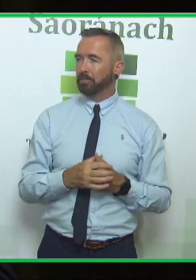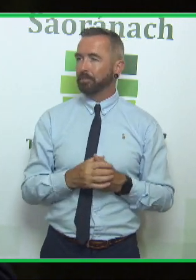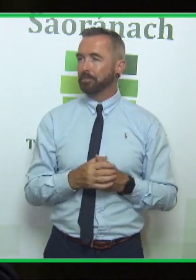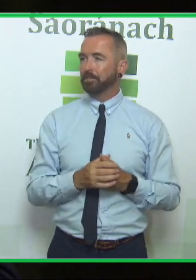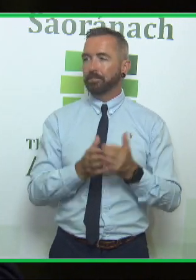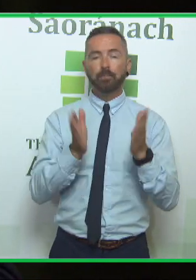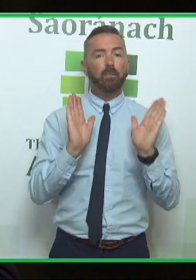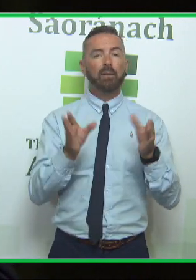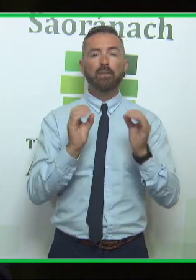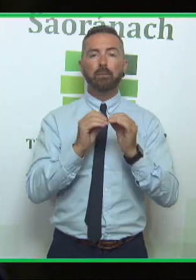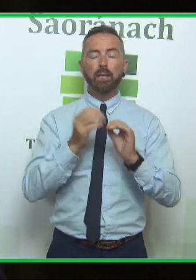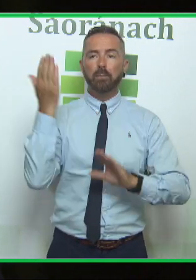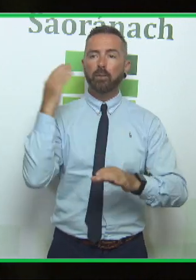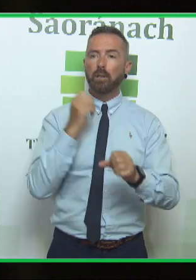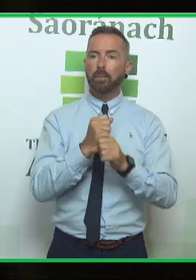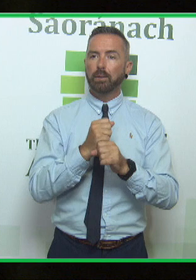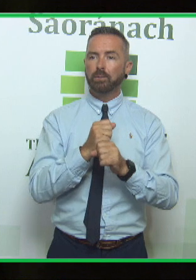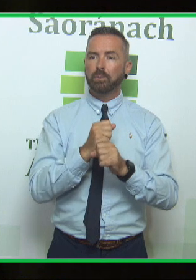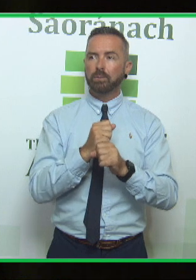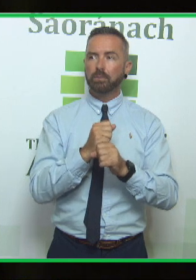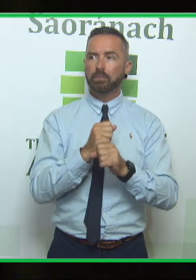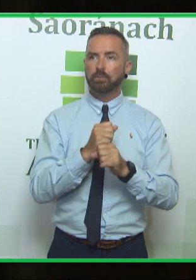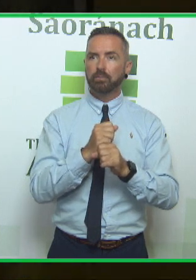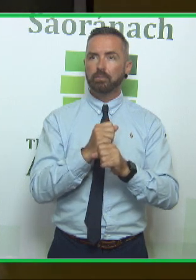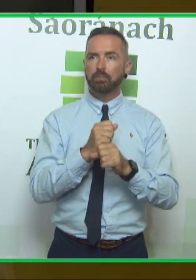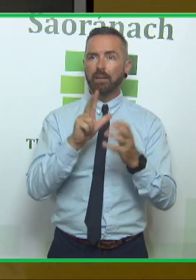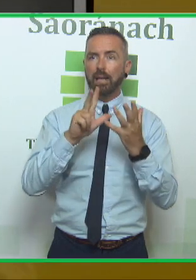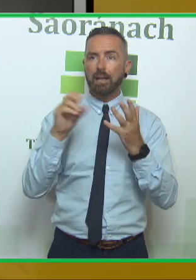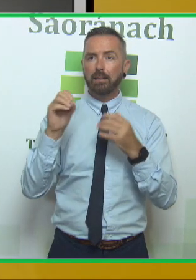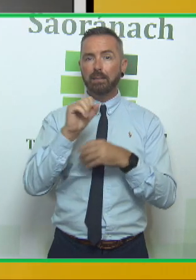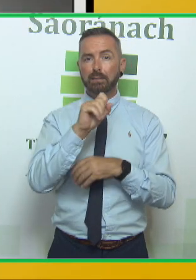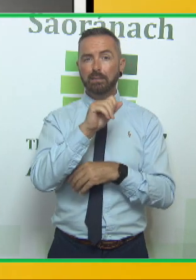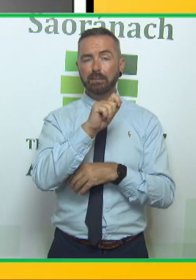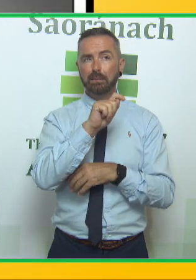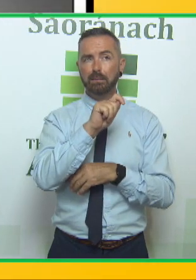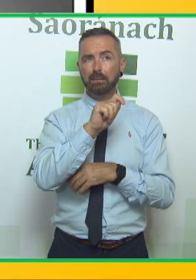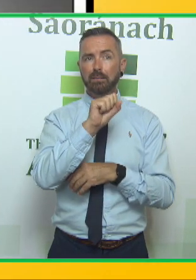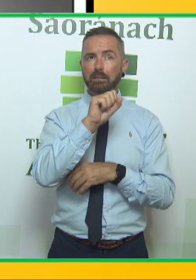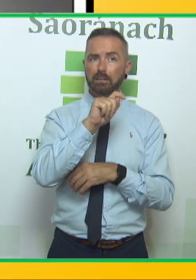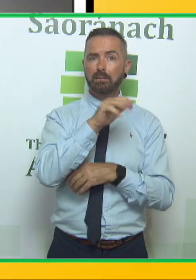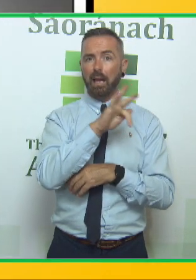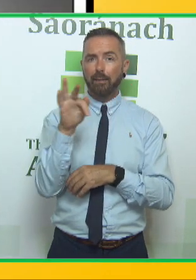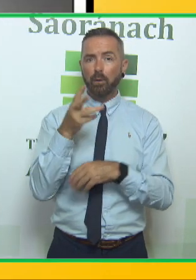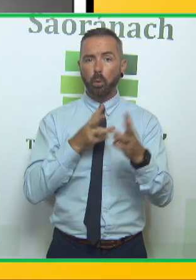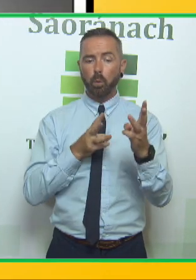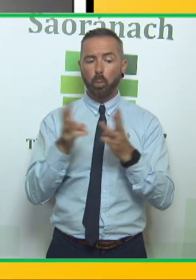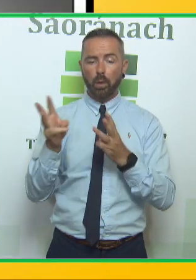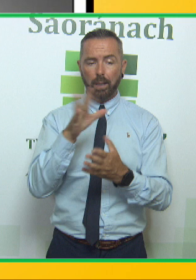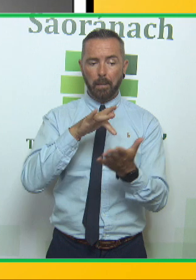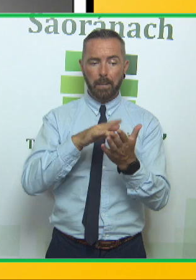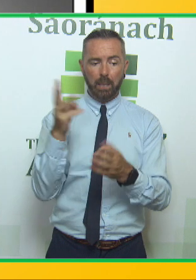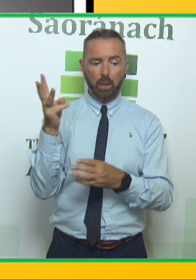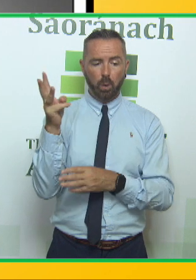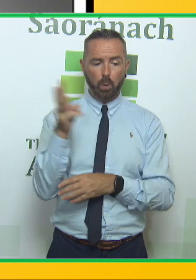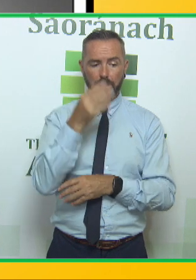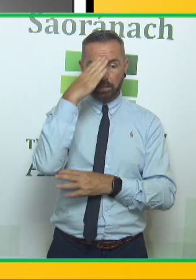mentioned around when we were started, we have about 80 staff, sorry, I should have said about 80 staff, and we work in the midwest of Ireland, around Limerick,